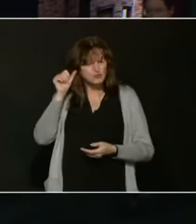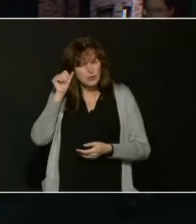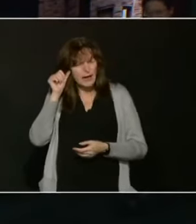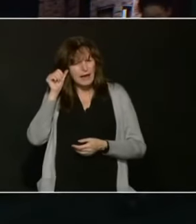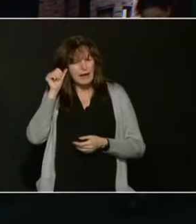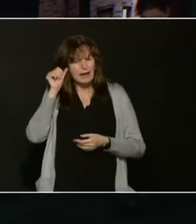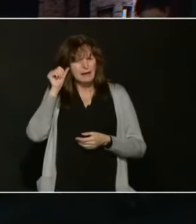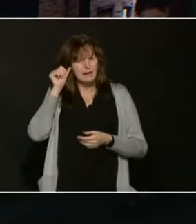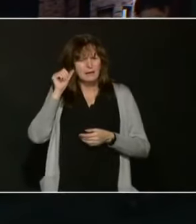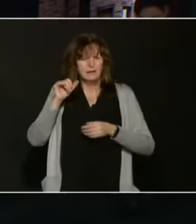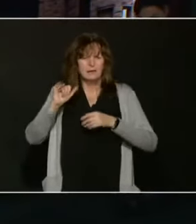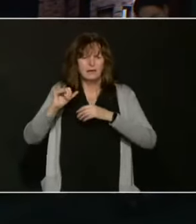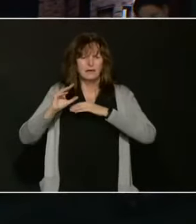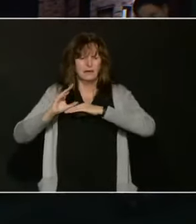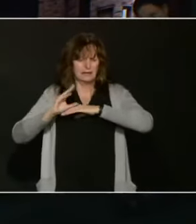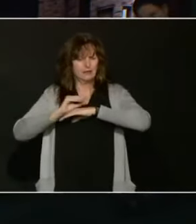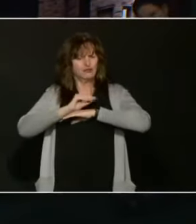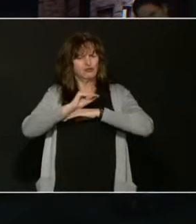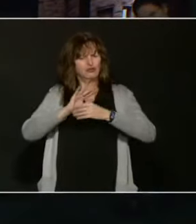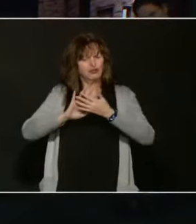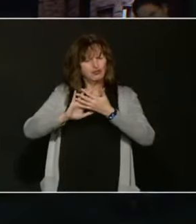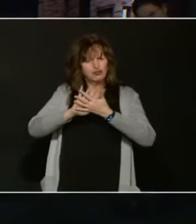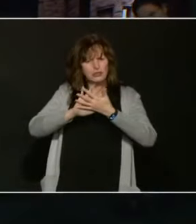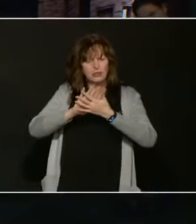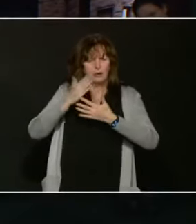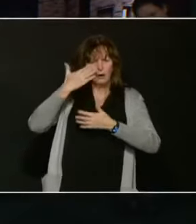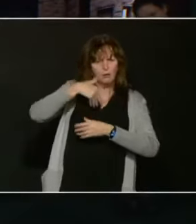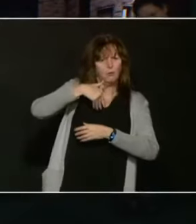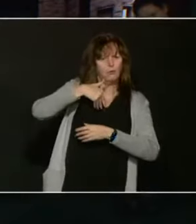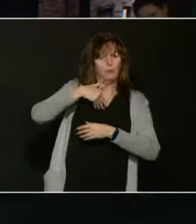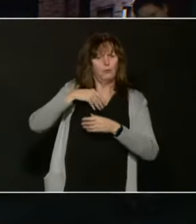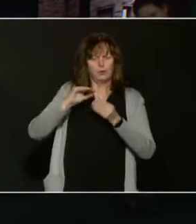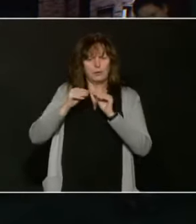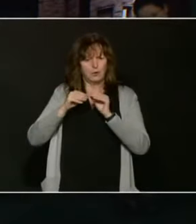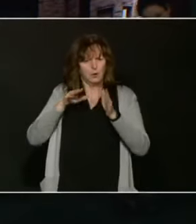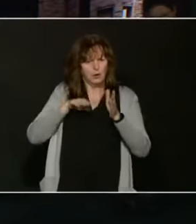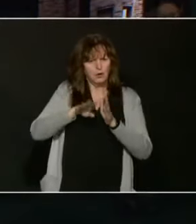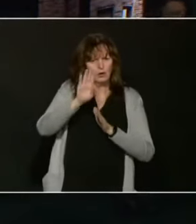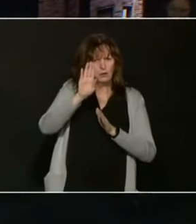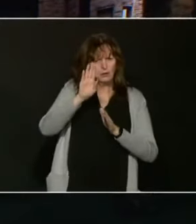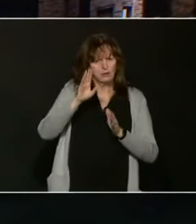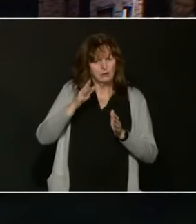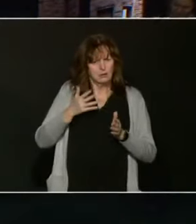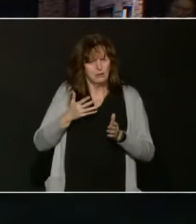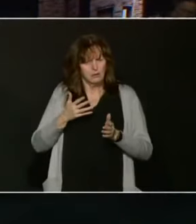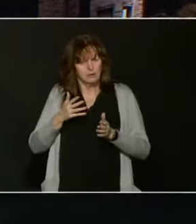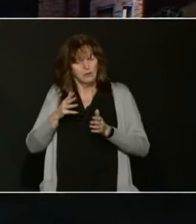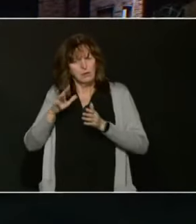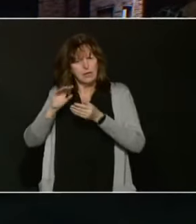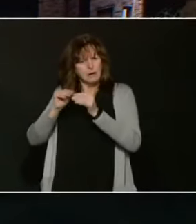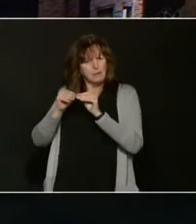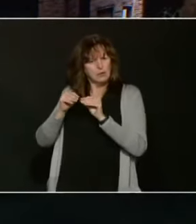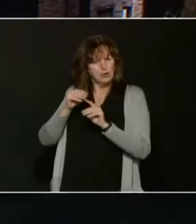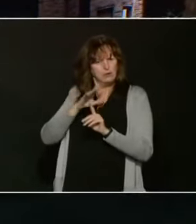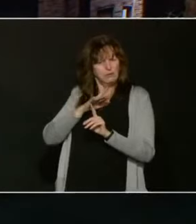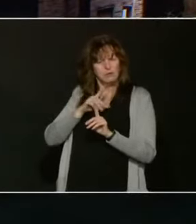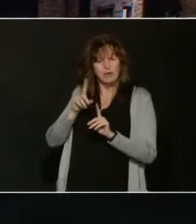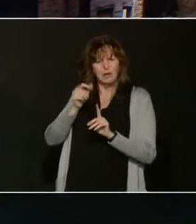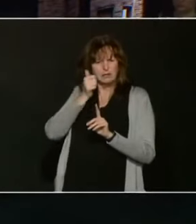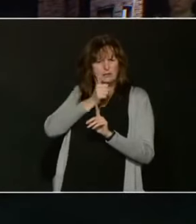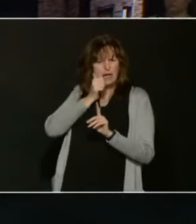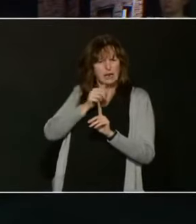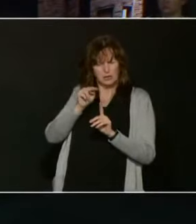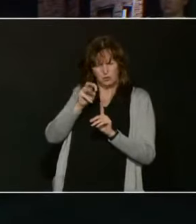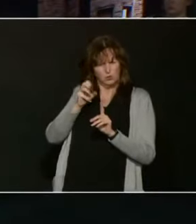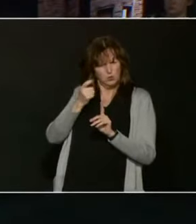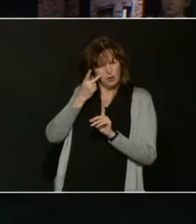and I appreciate you've already made some observations about that, but there was also numbers in the Daily looking at 2020 mortality and excess death